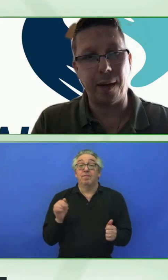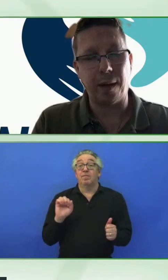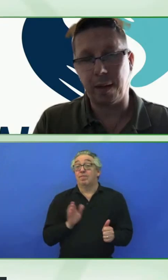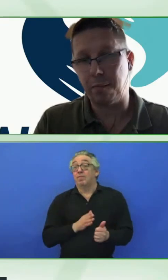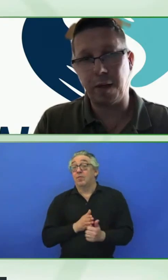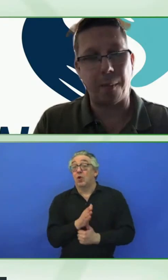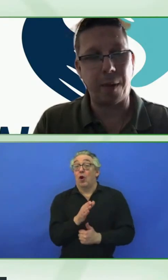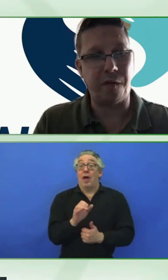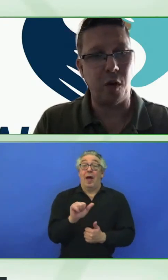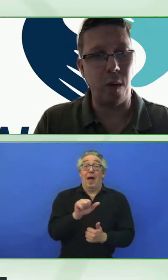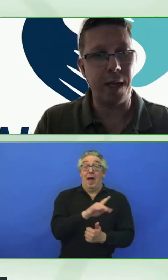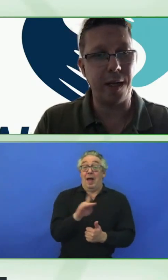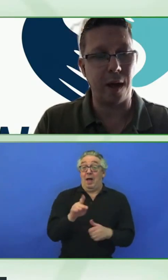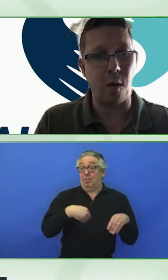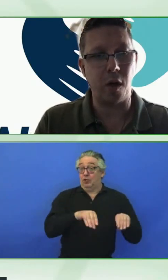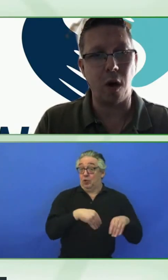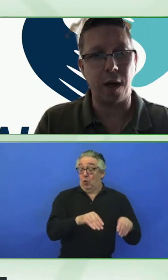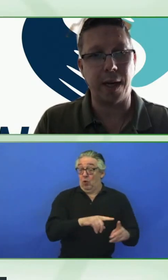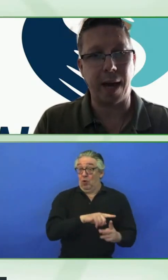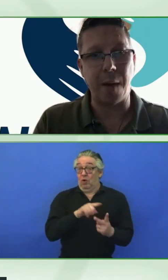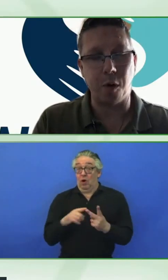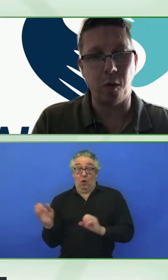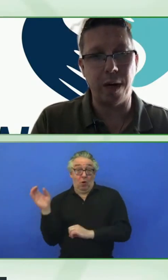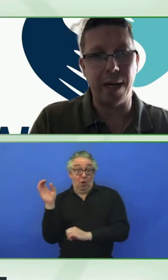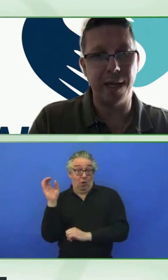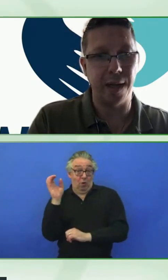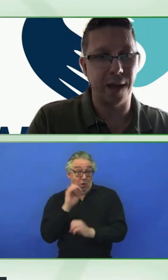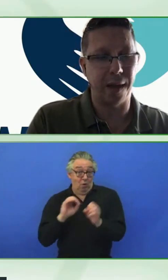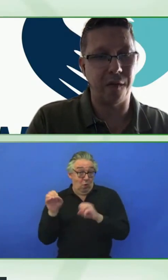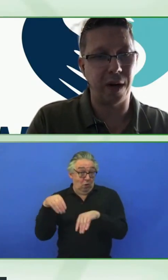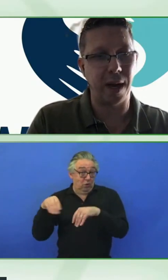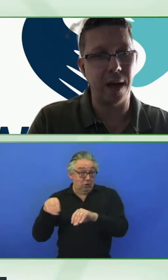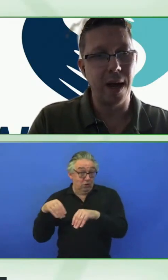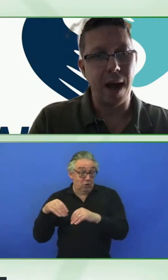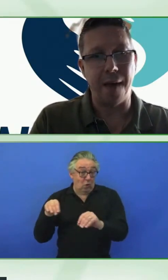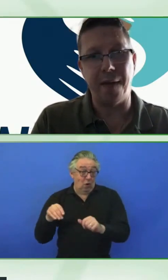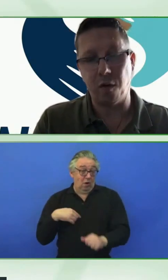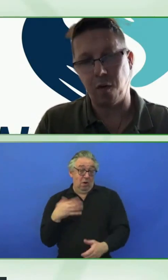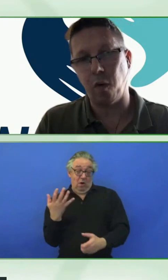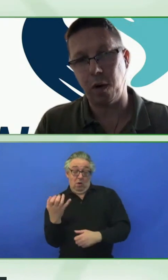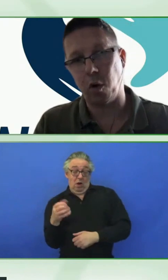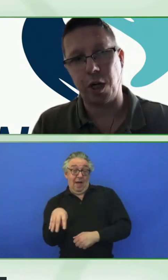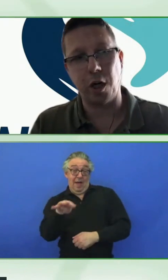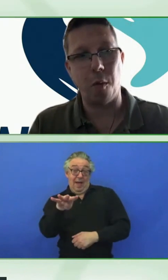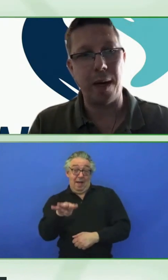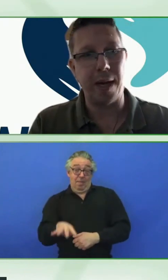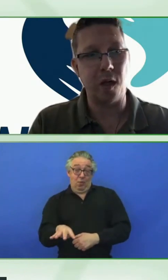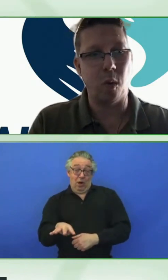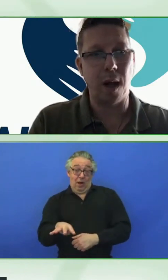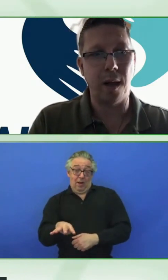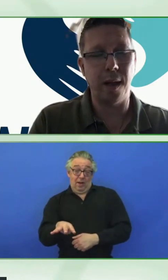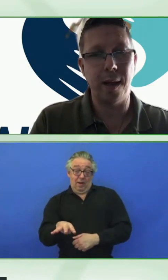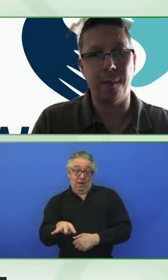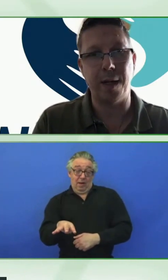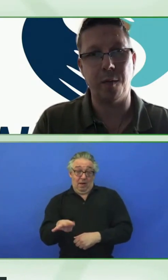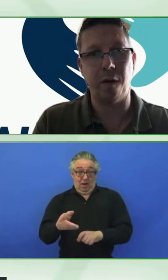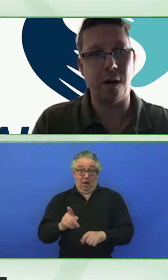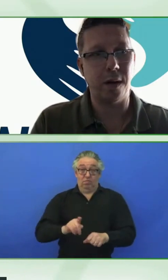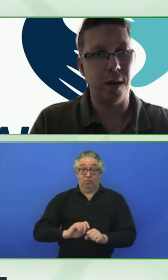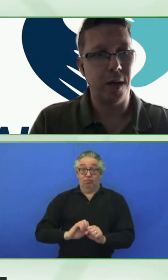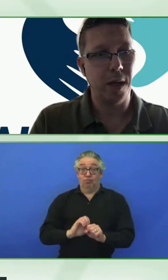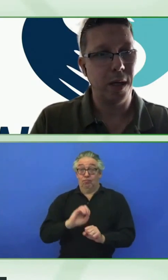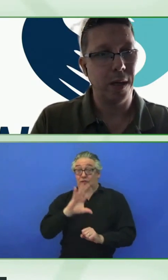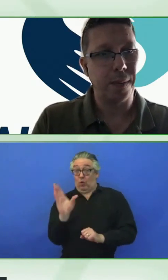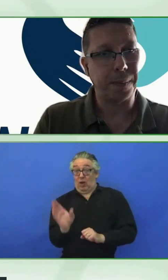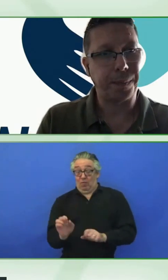in the coming few weeks. We're targeting an April release in South Africa and then launching globally as well. Please move